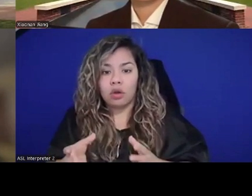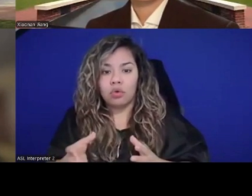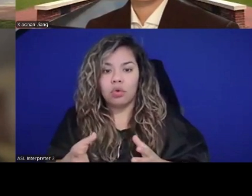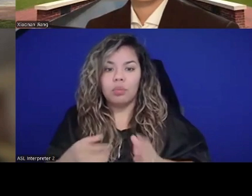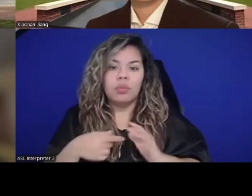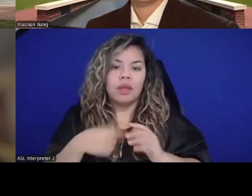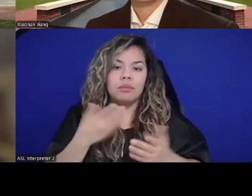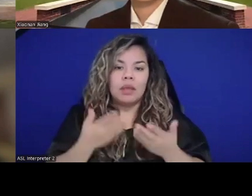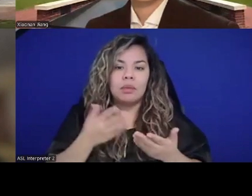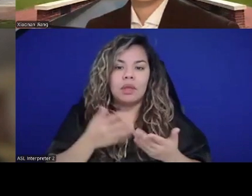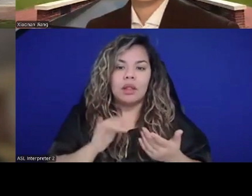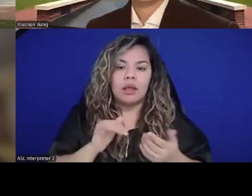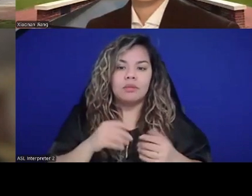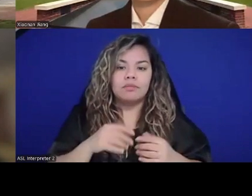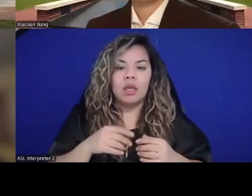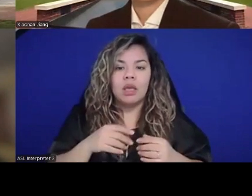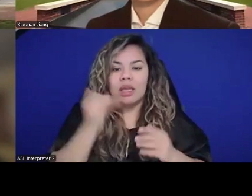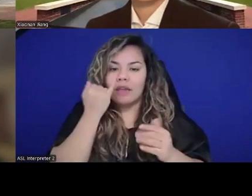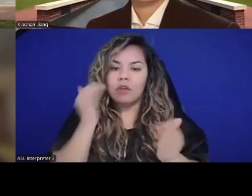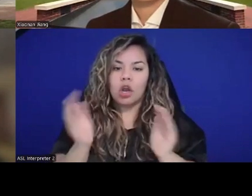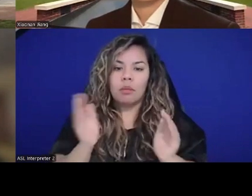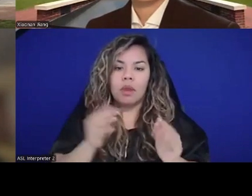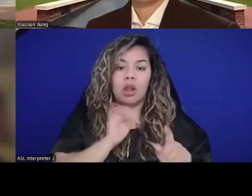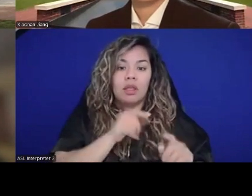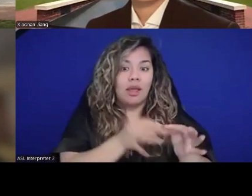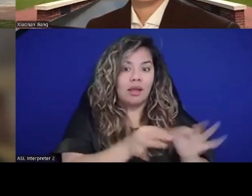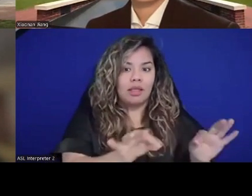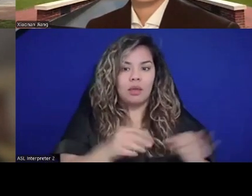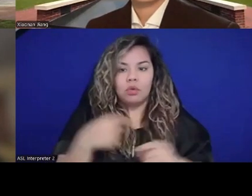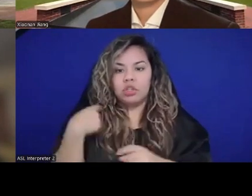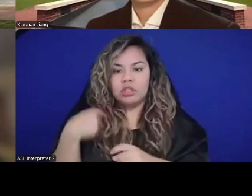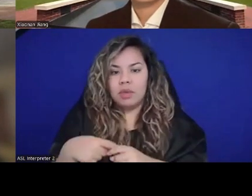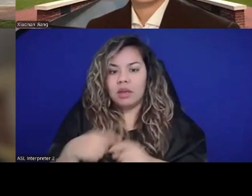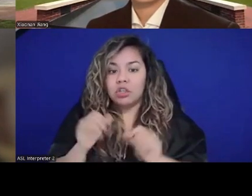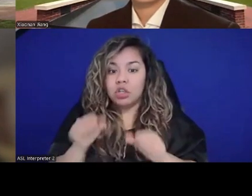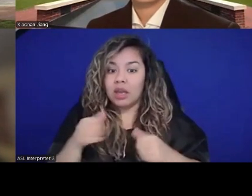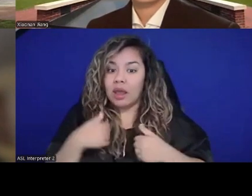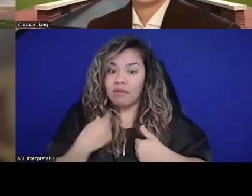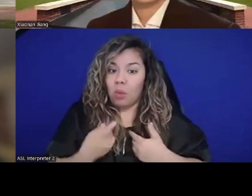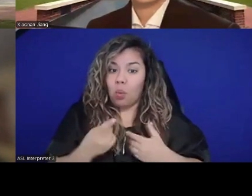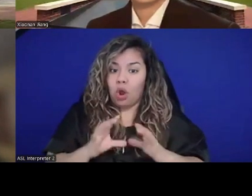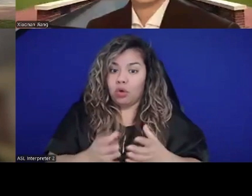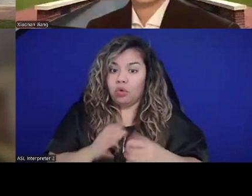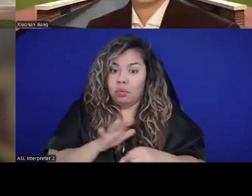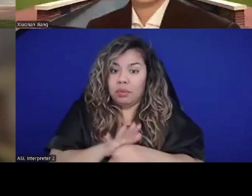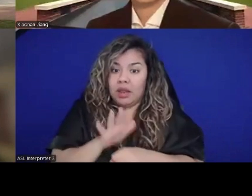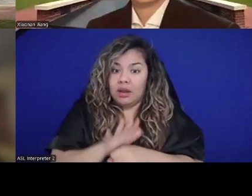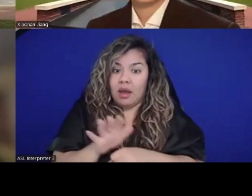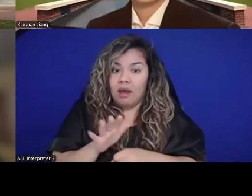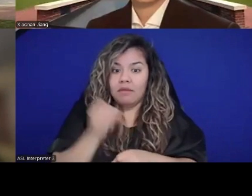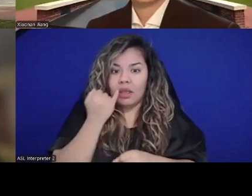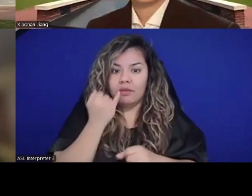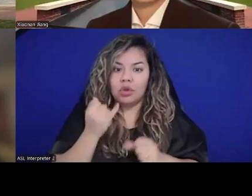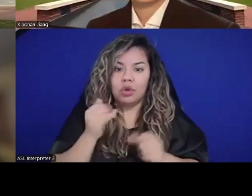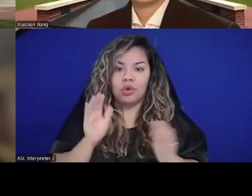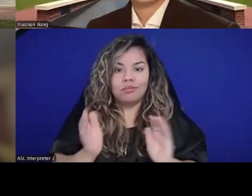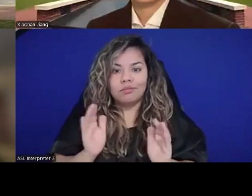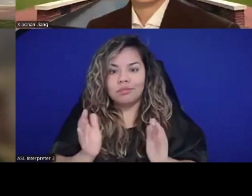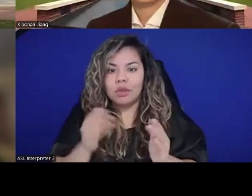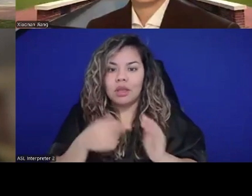country in Latin America, enough? Yeah, so I was also reading that question, and that I think that it also